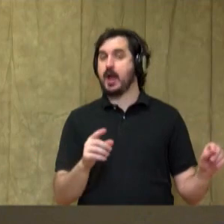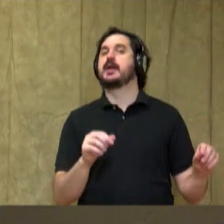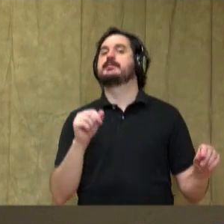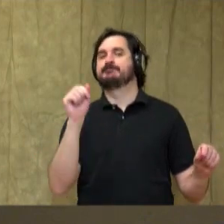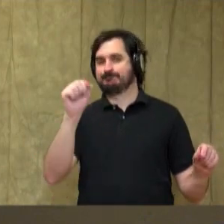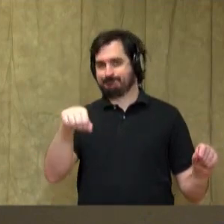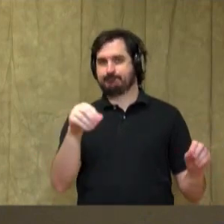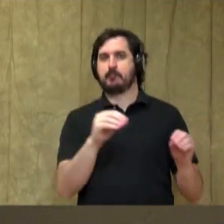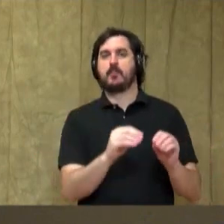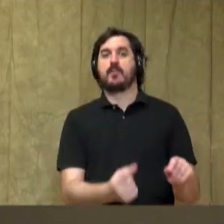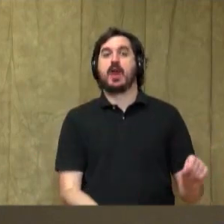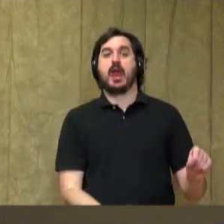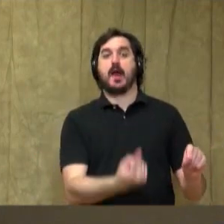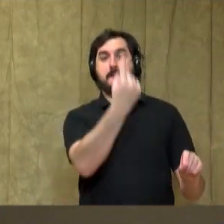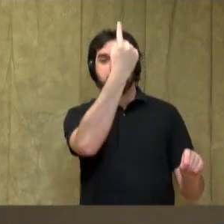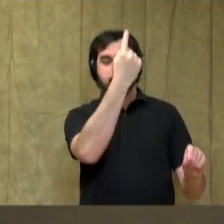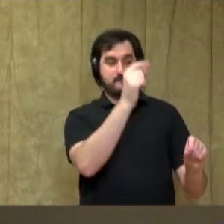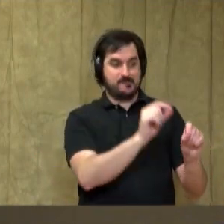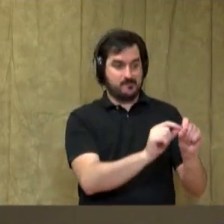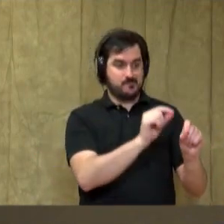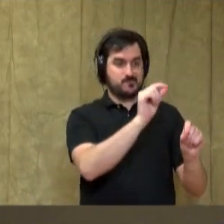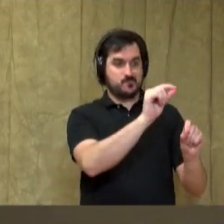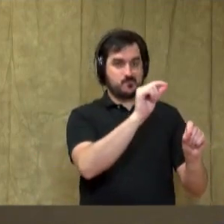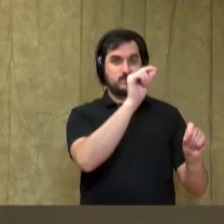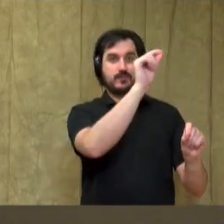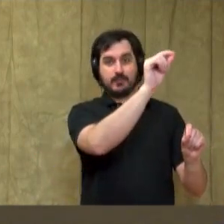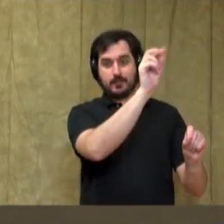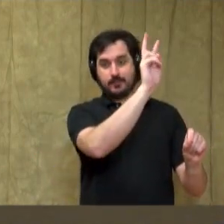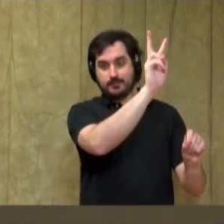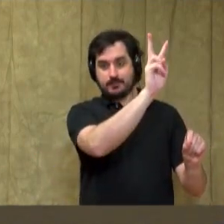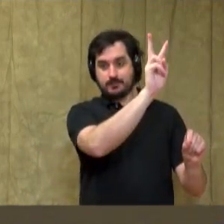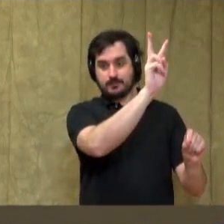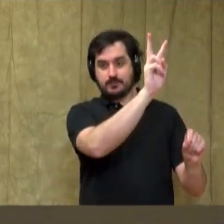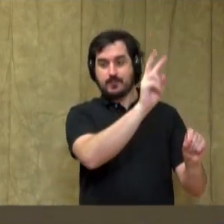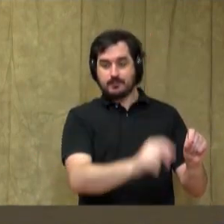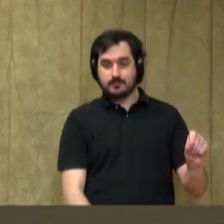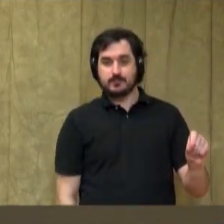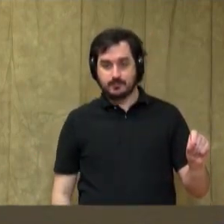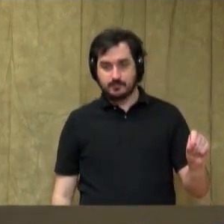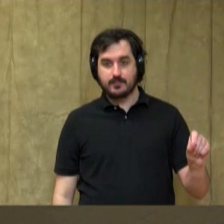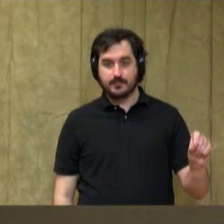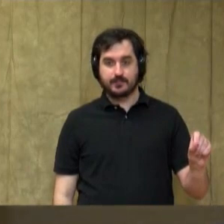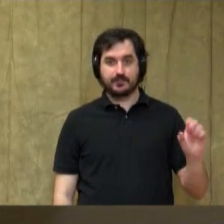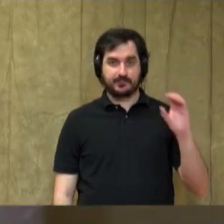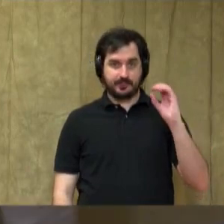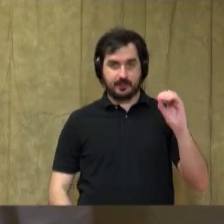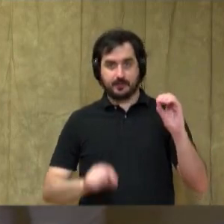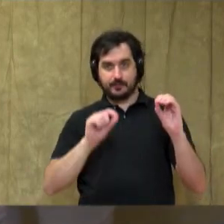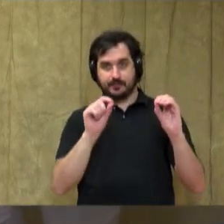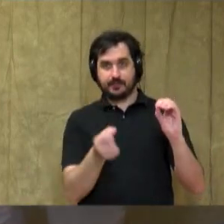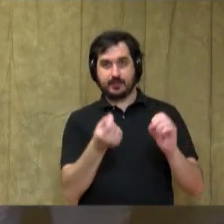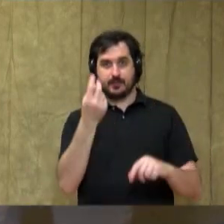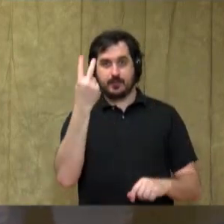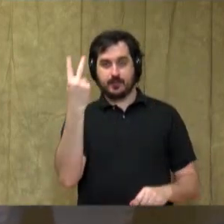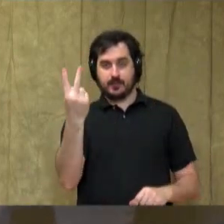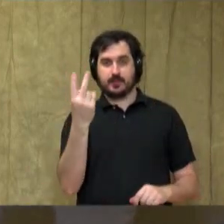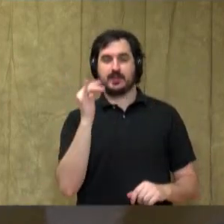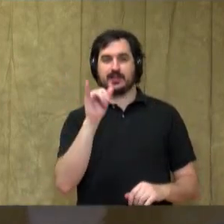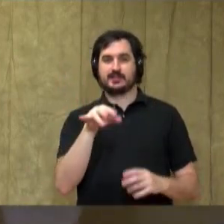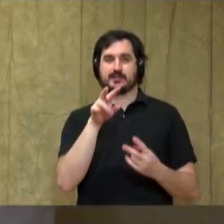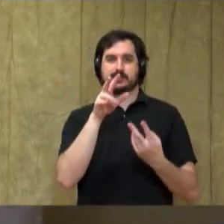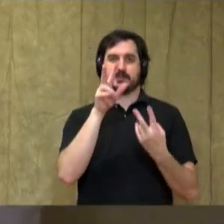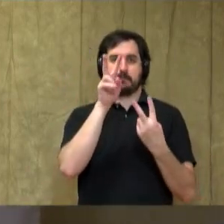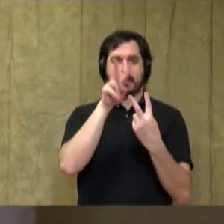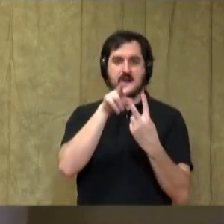up. And I moved up 2 places. So the ordered pair for point A